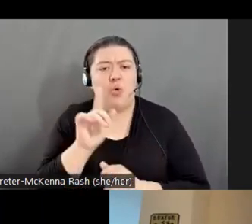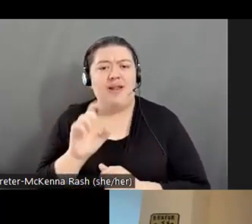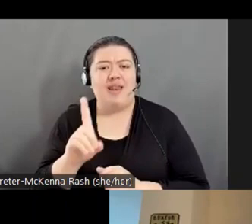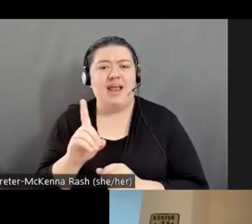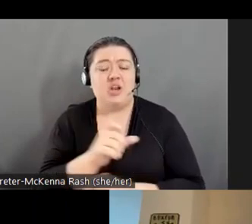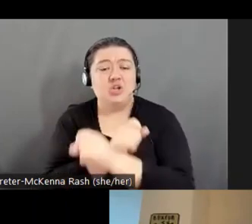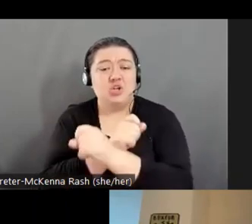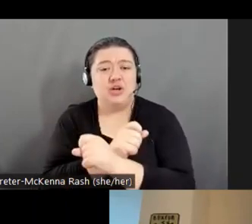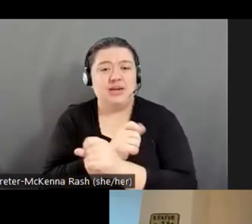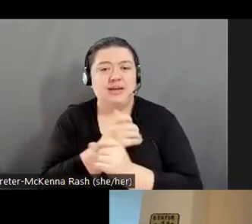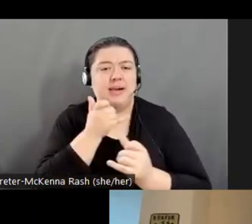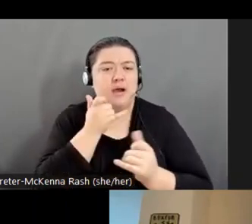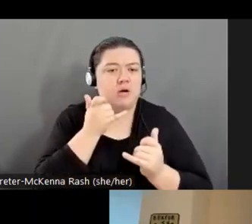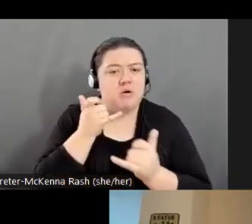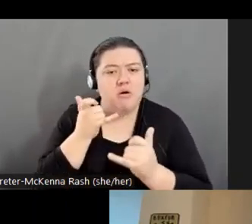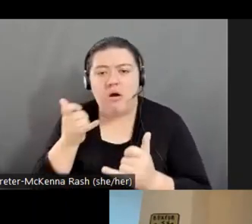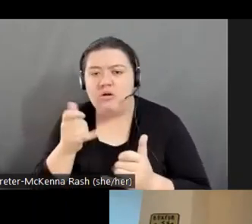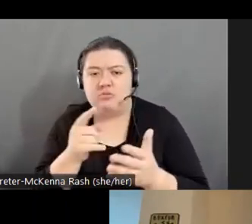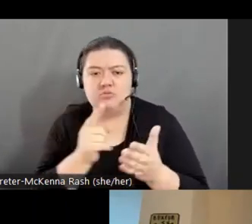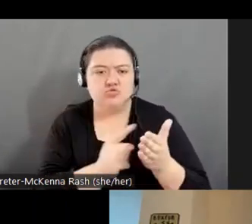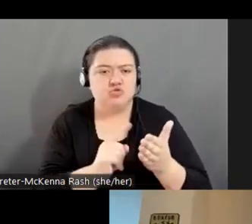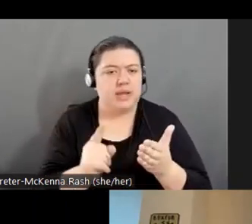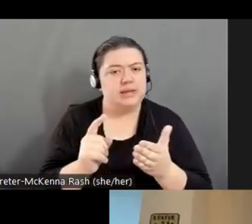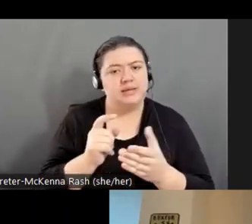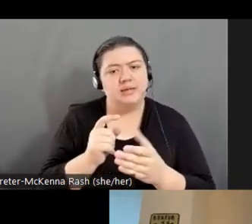and checking and calling venues to find out